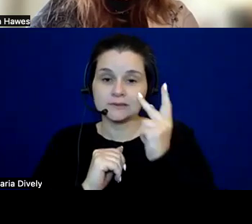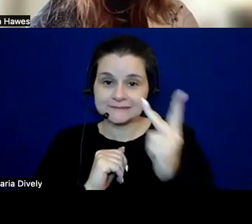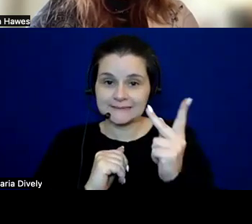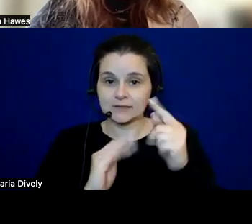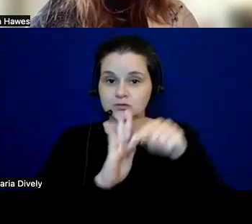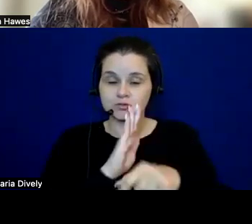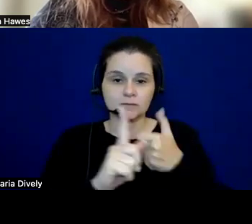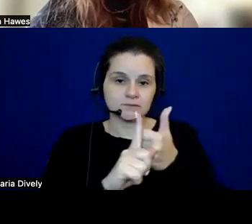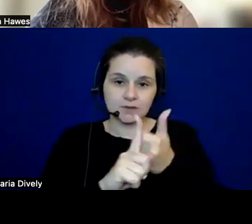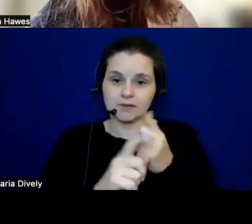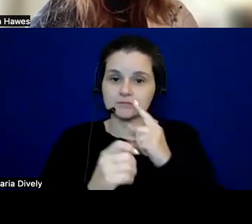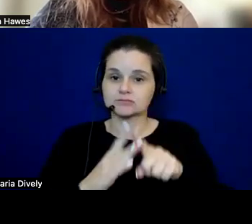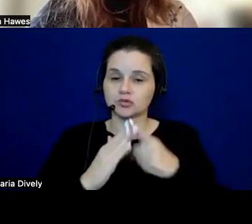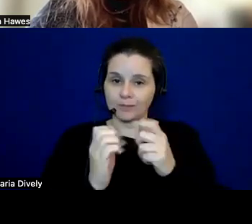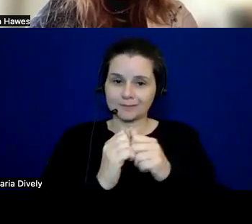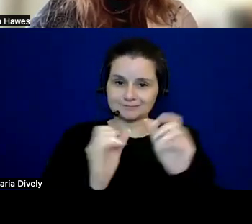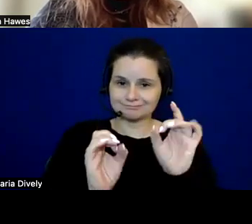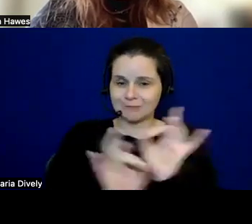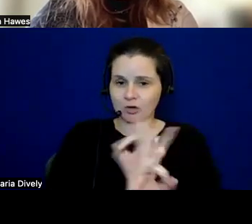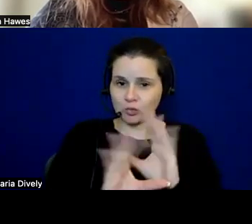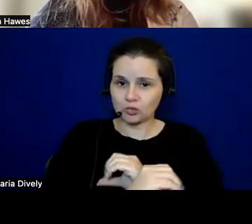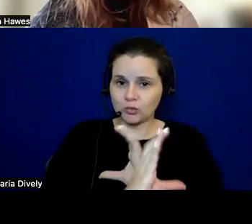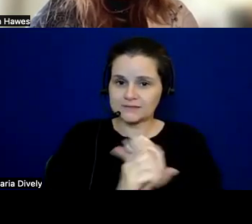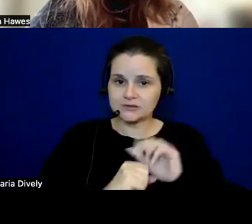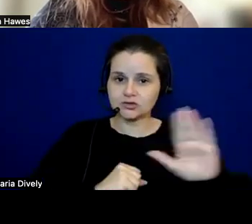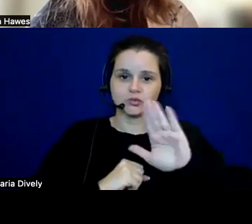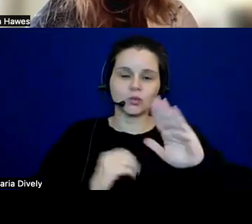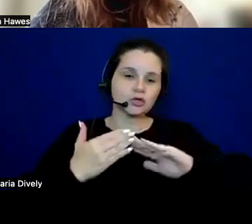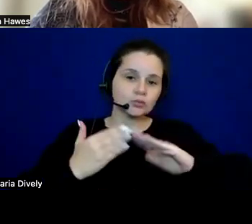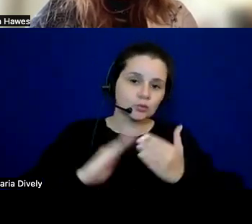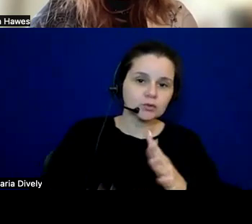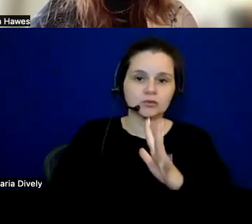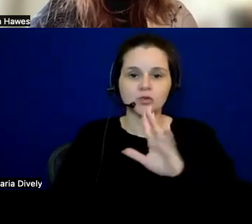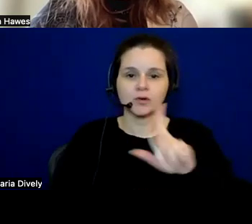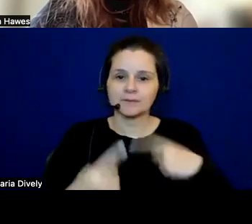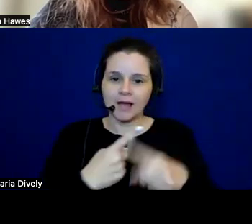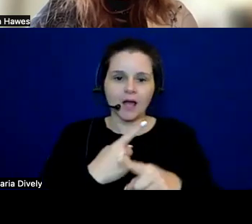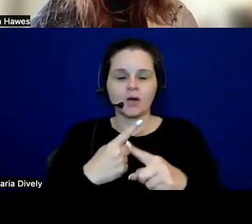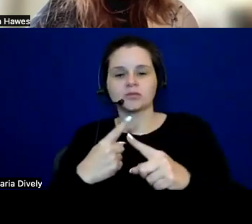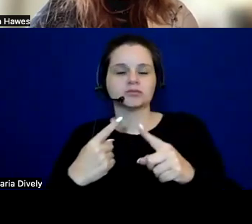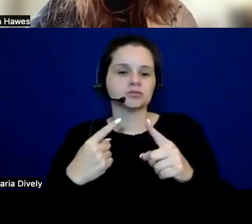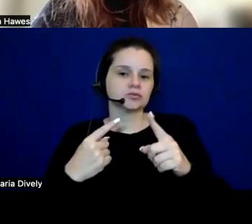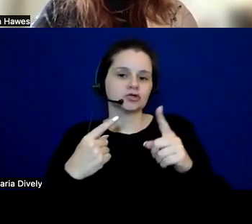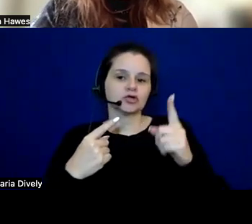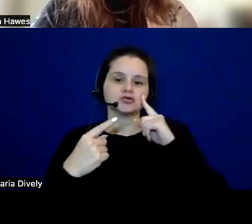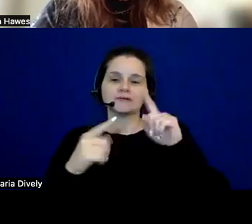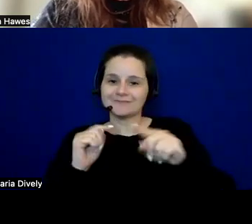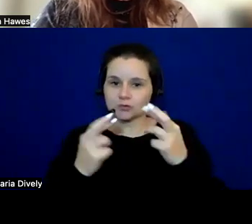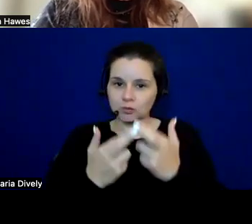suicide unfold as a crisis in your community. You talked about putting together